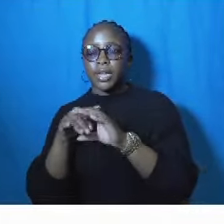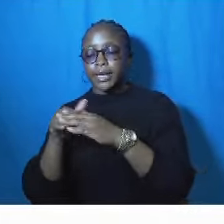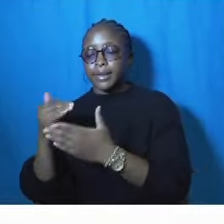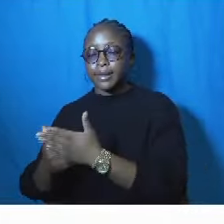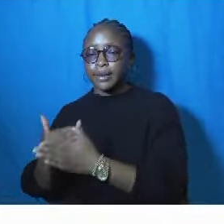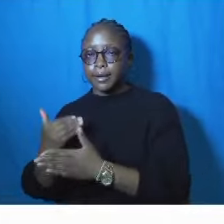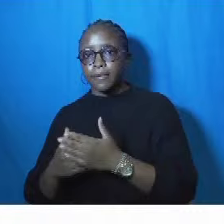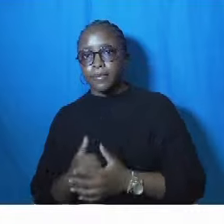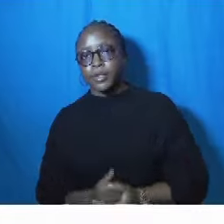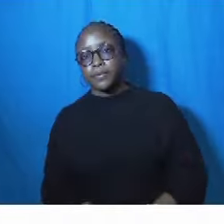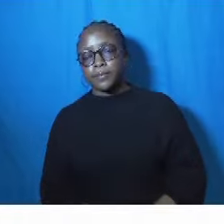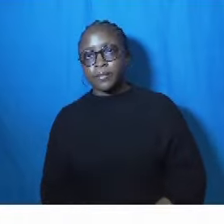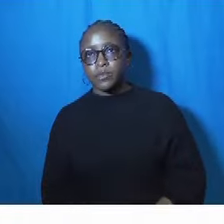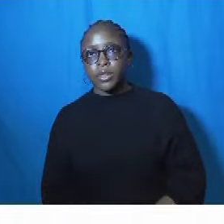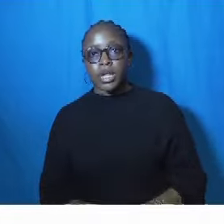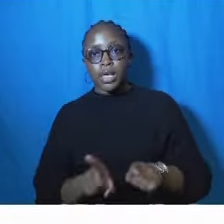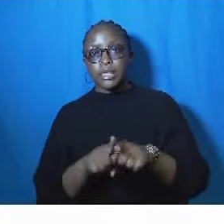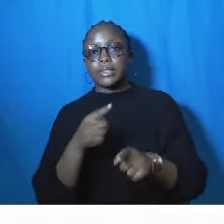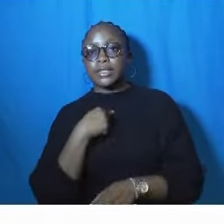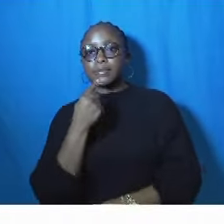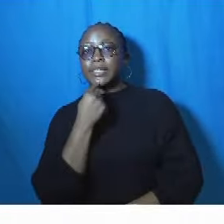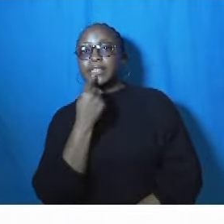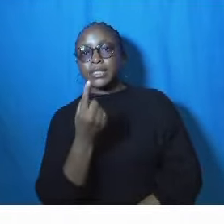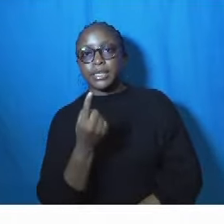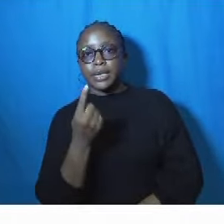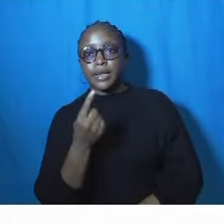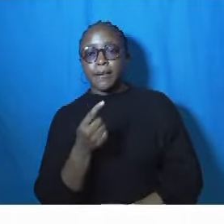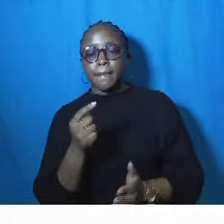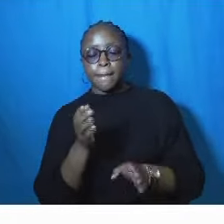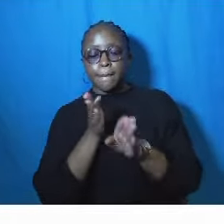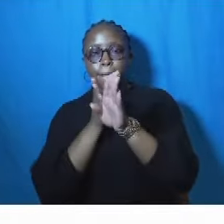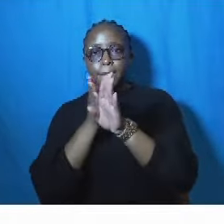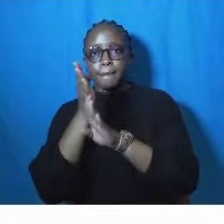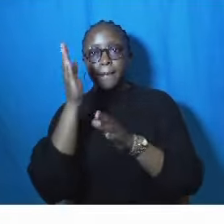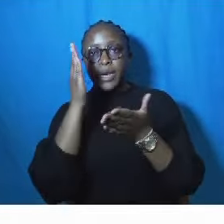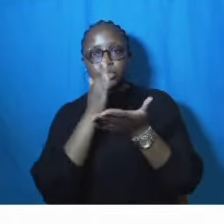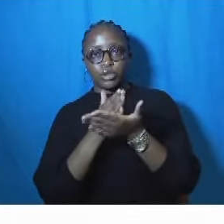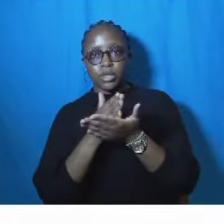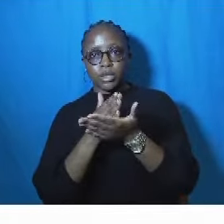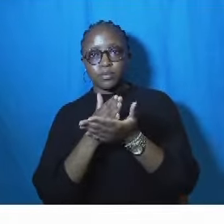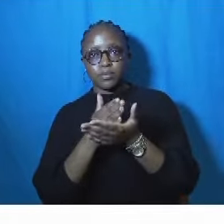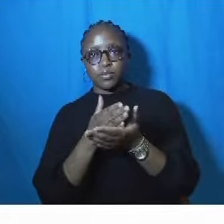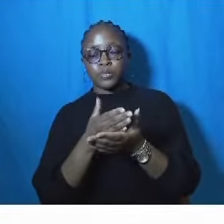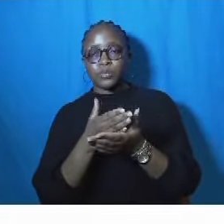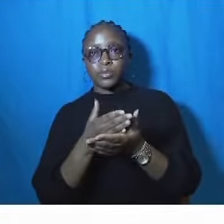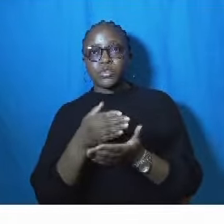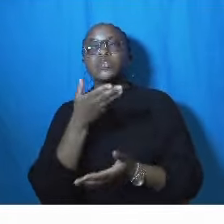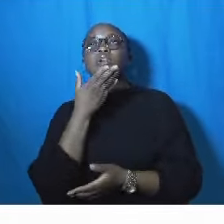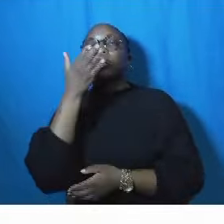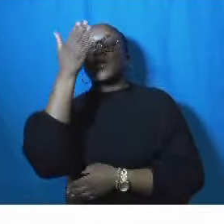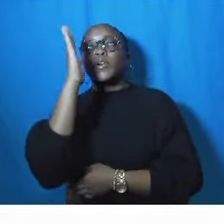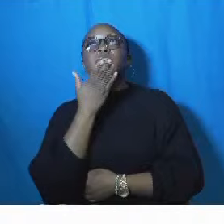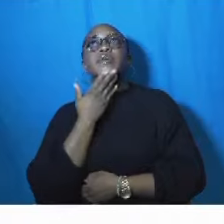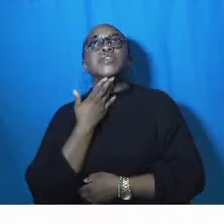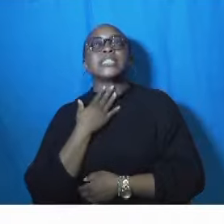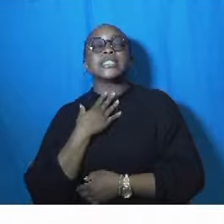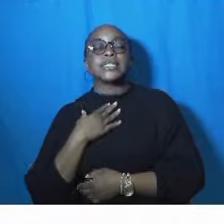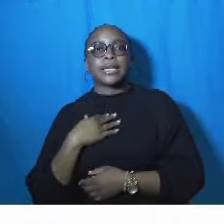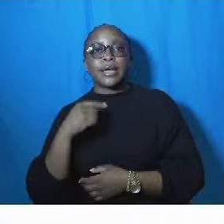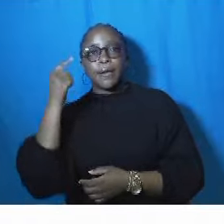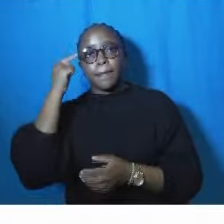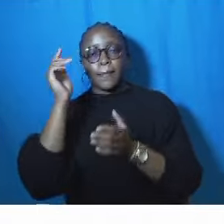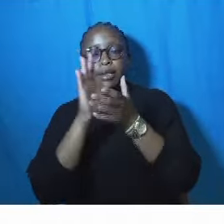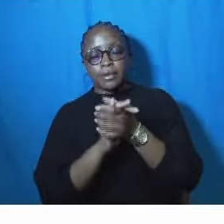earlier, the main truth for you and I to take home is that God desires believers to be